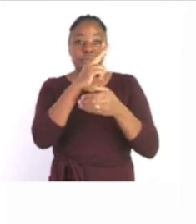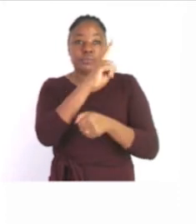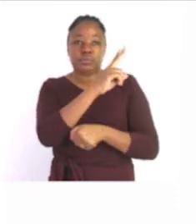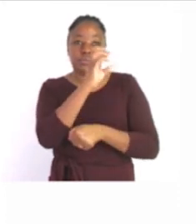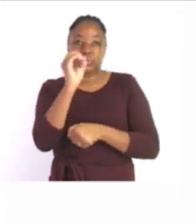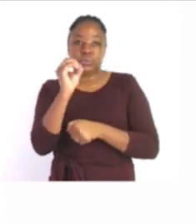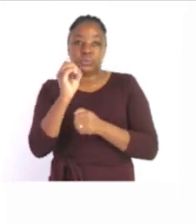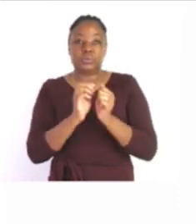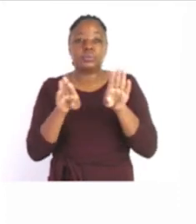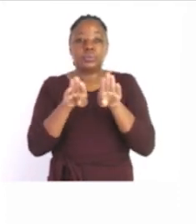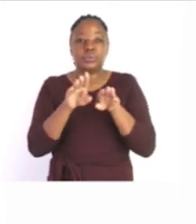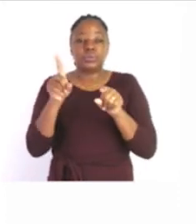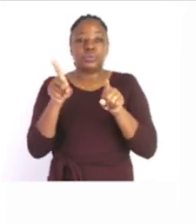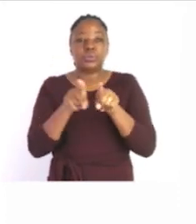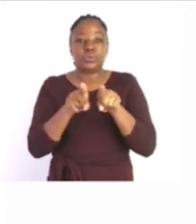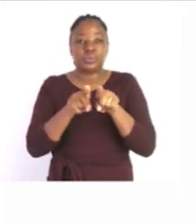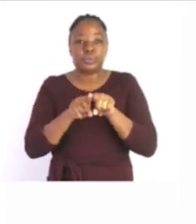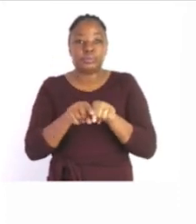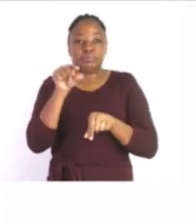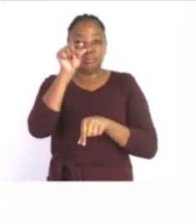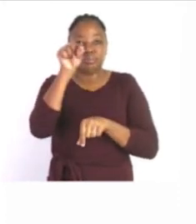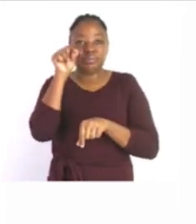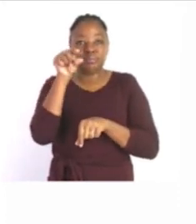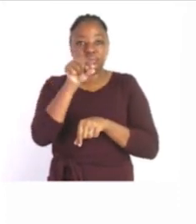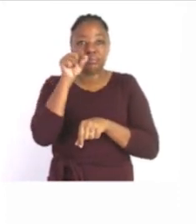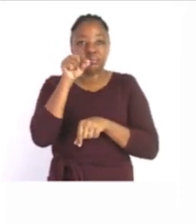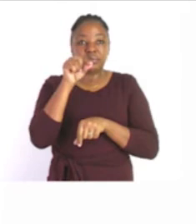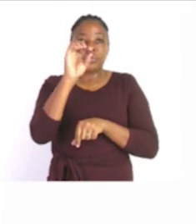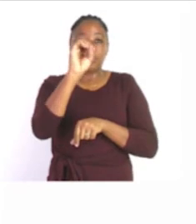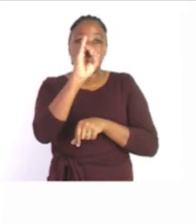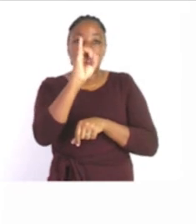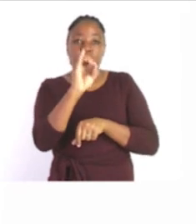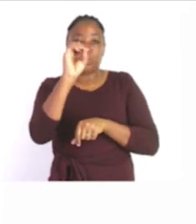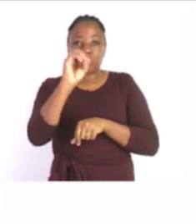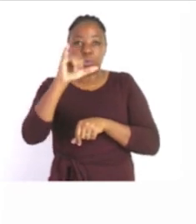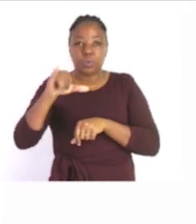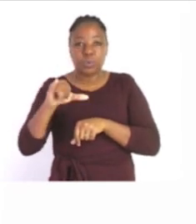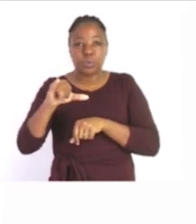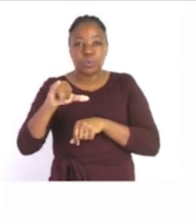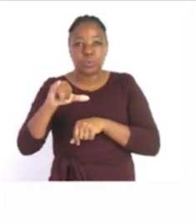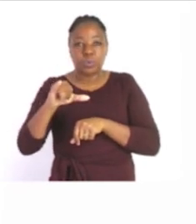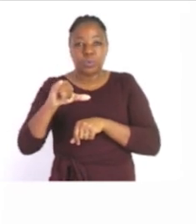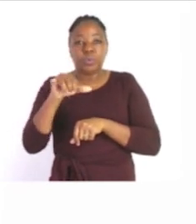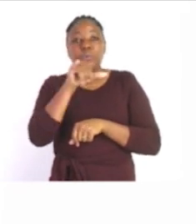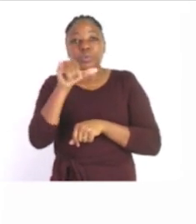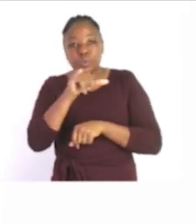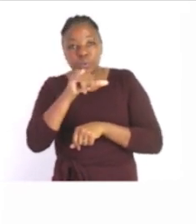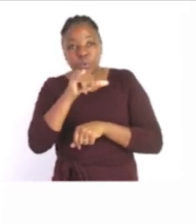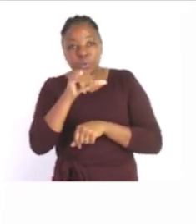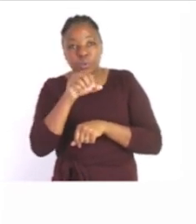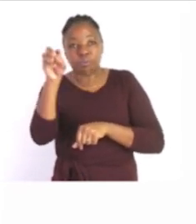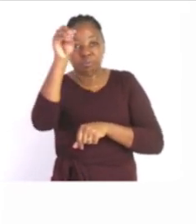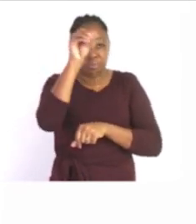do the same. You are going to choose which O-I or O-Y for each word,